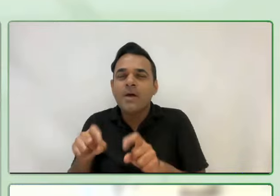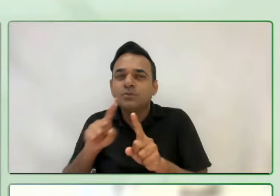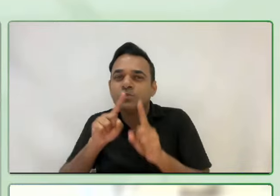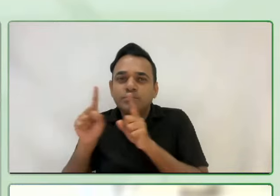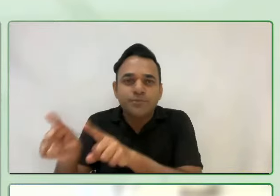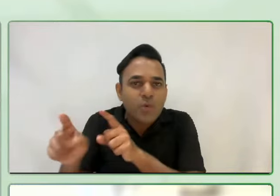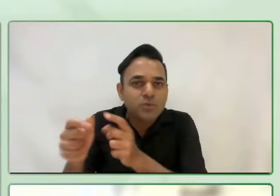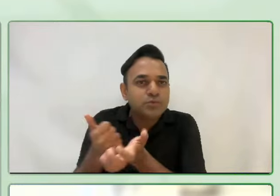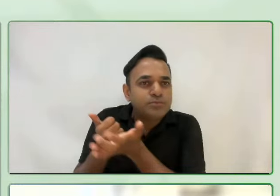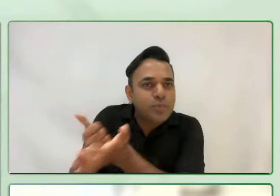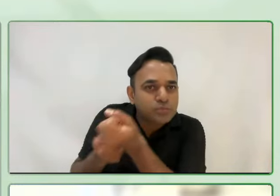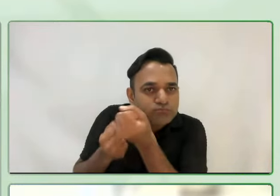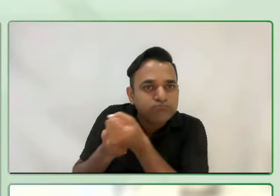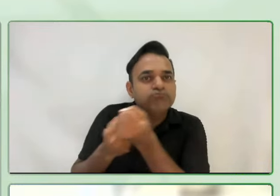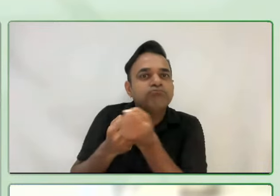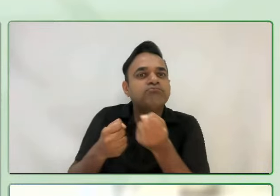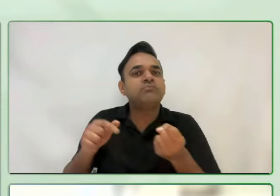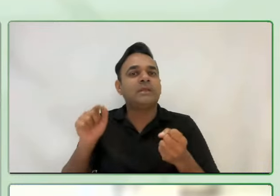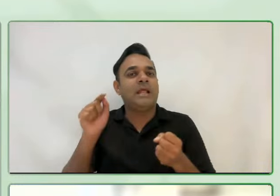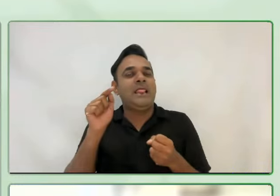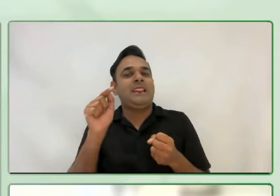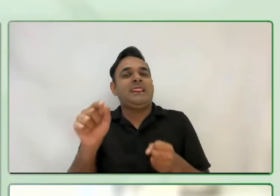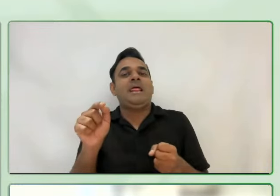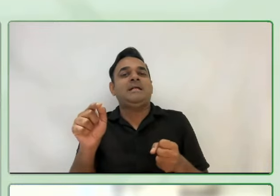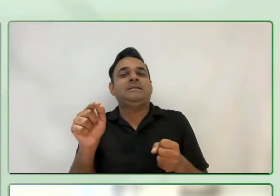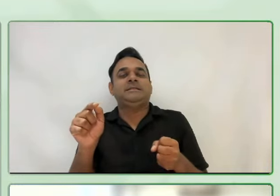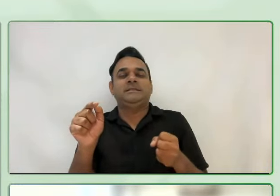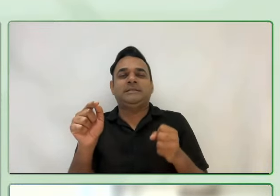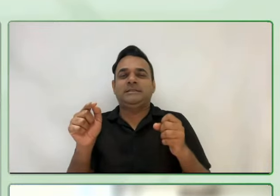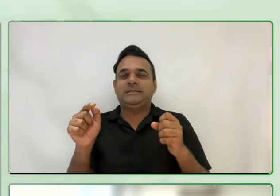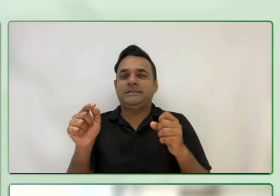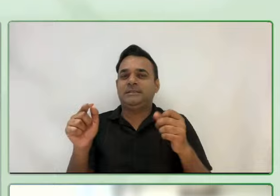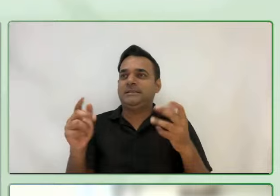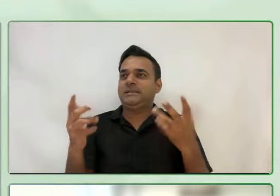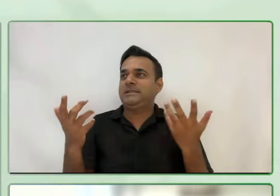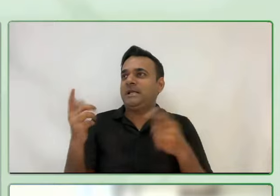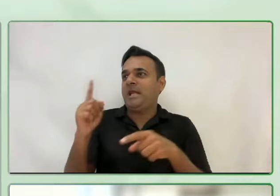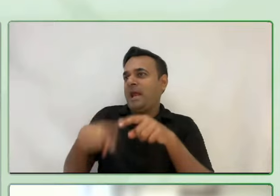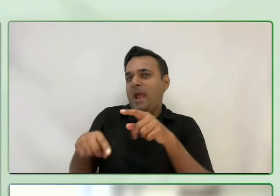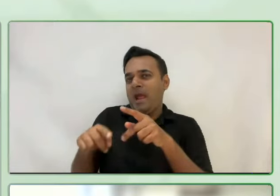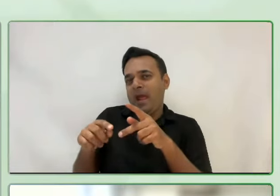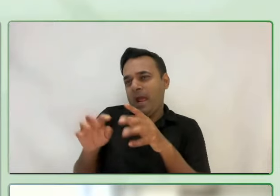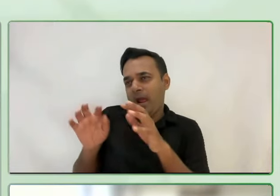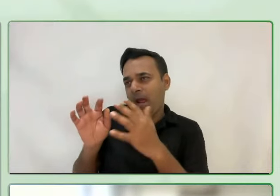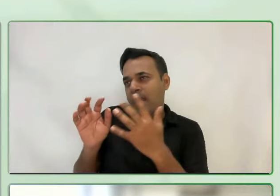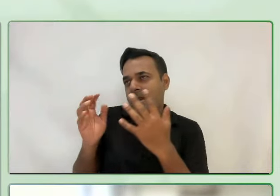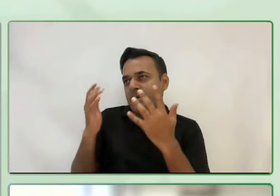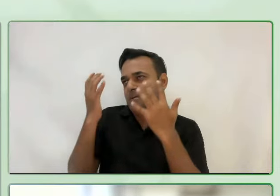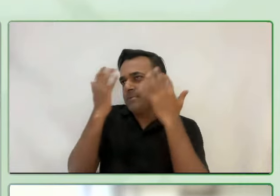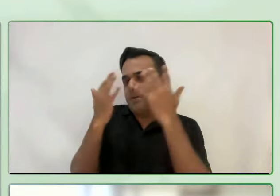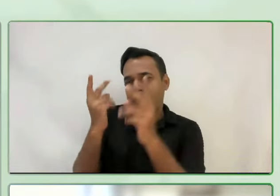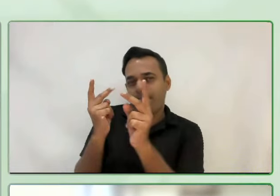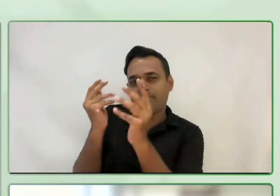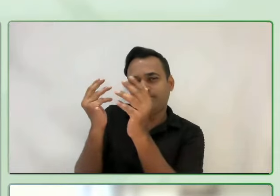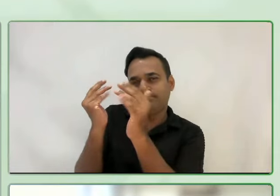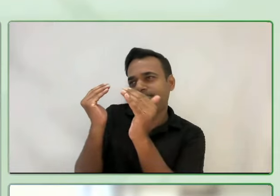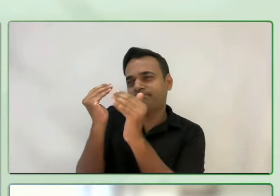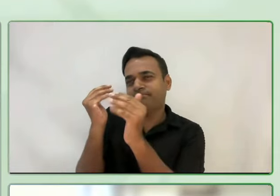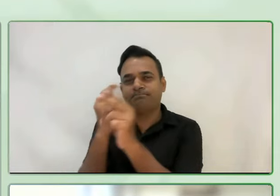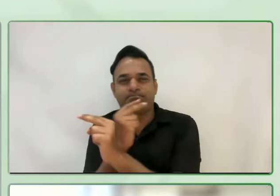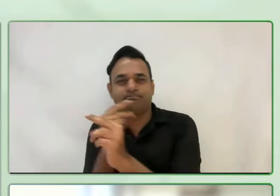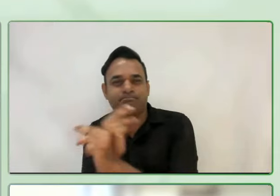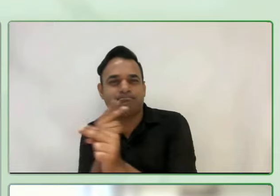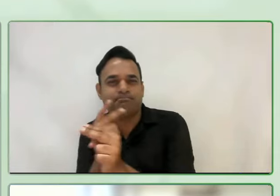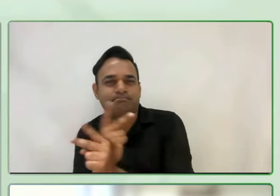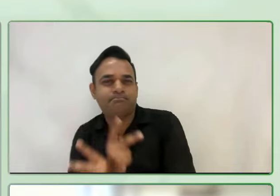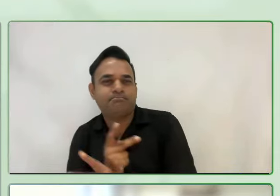log what happened, they don't even know. What we do know is that in the UK, a lawyer is estimating that it's